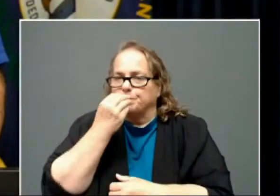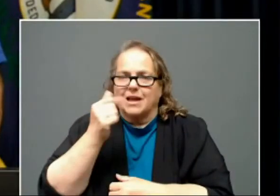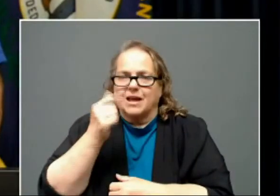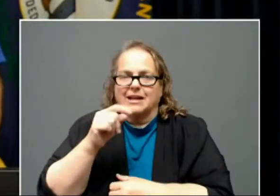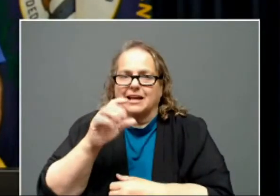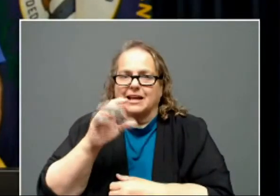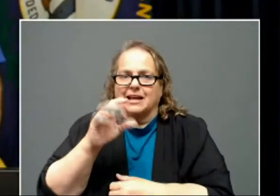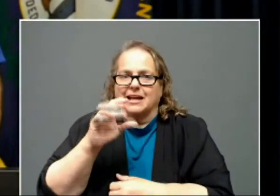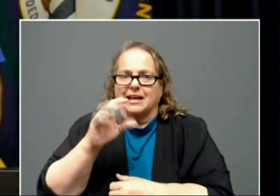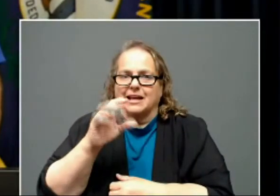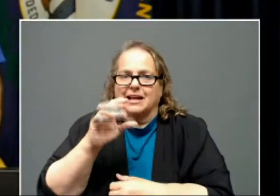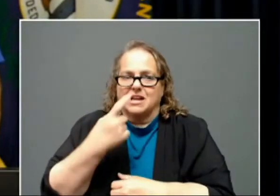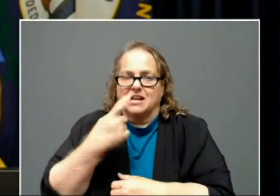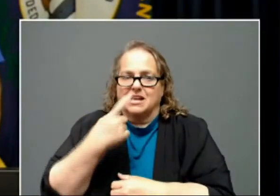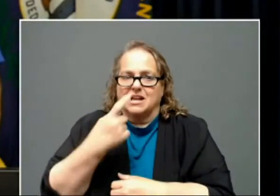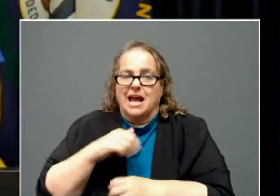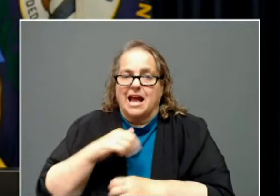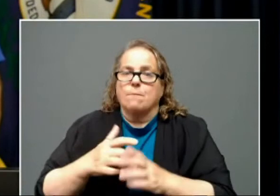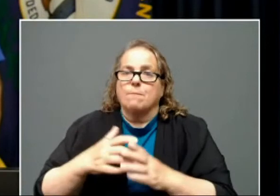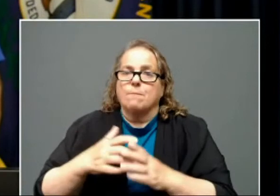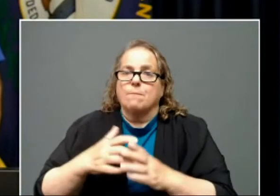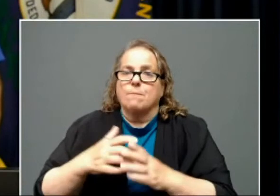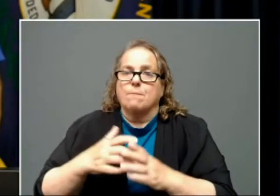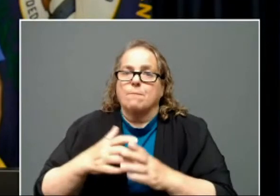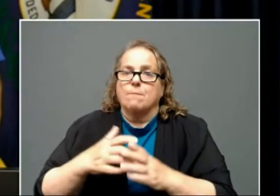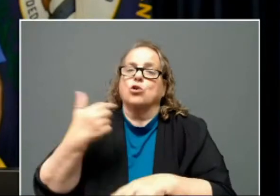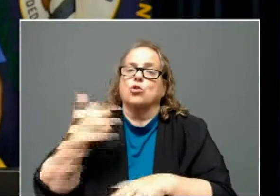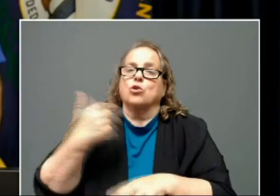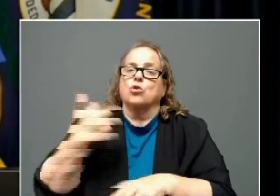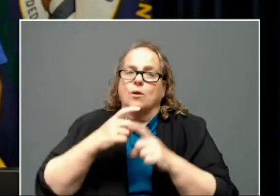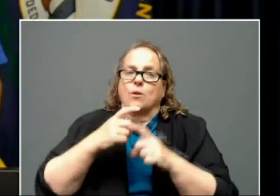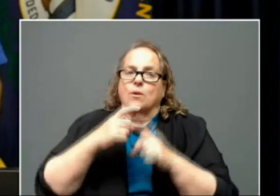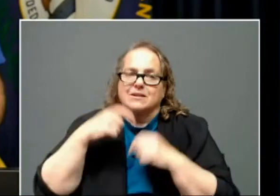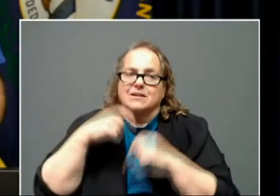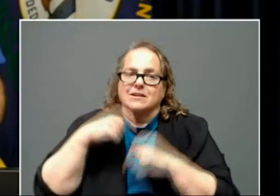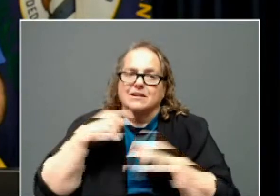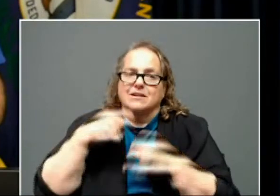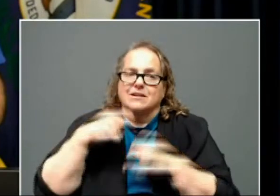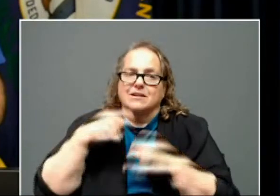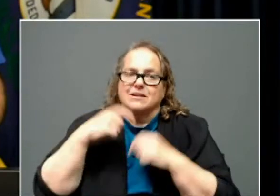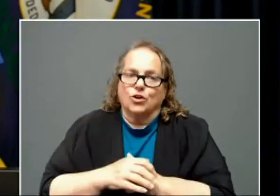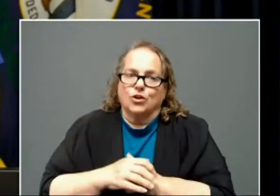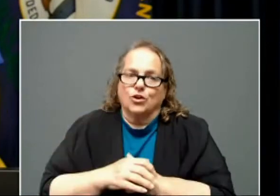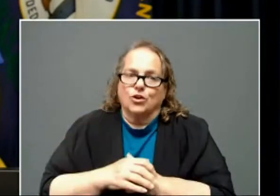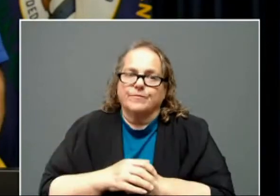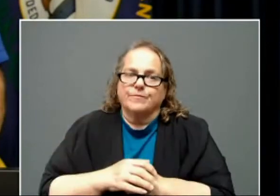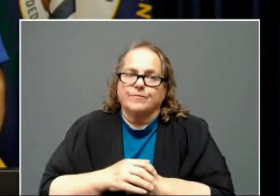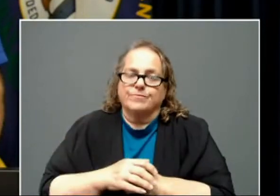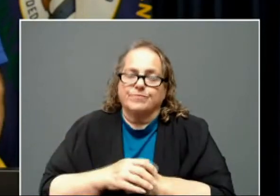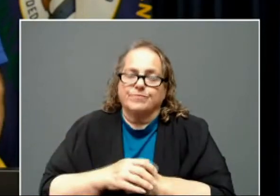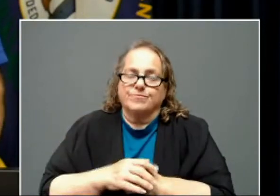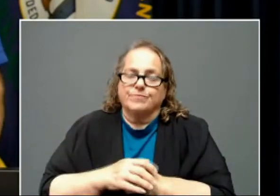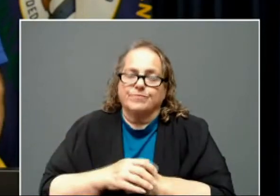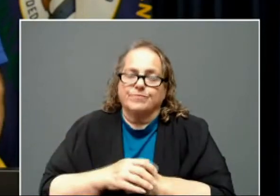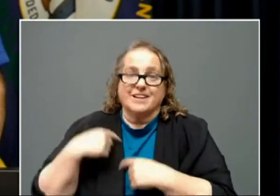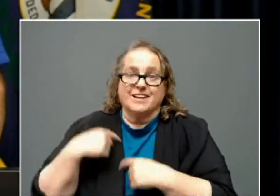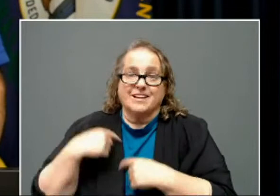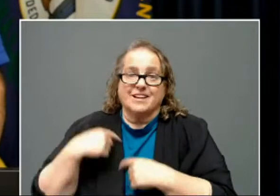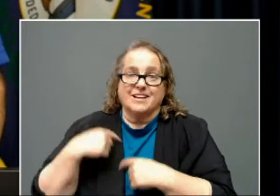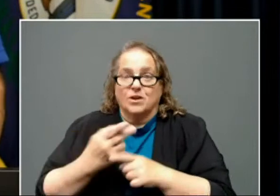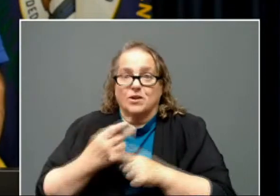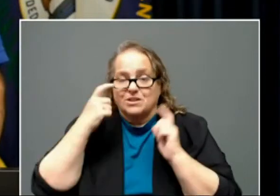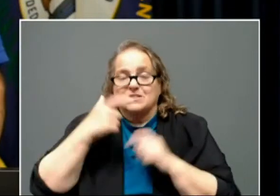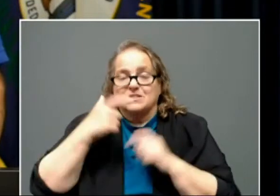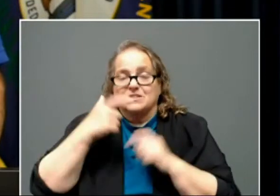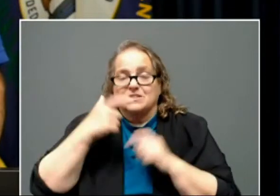said, "How much longer do I need to wear this?" And I looked at her and I said, it's been a long time, hasn't it? She said, "Yes." And I said,